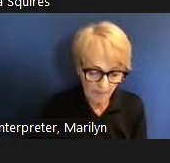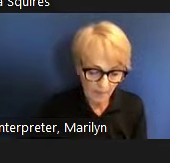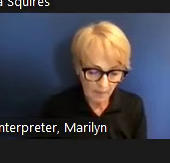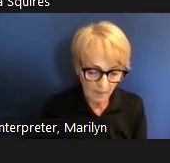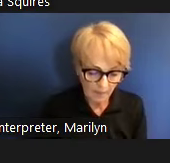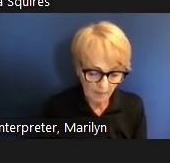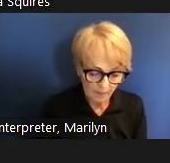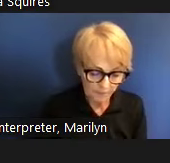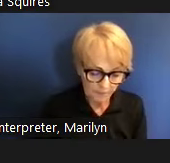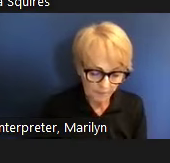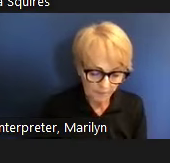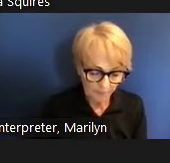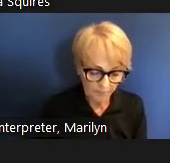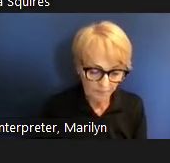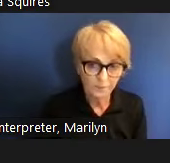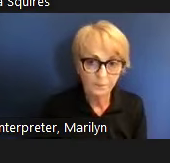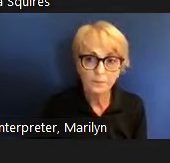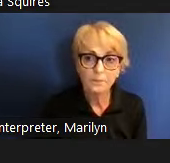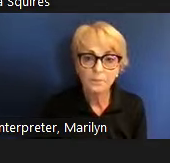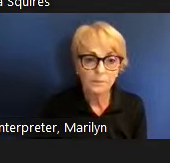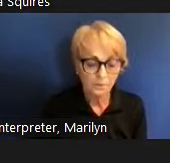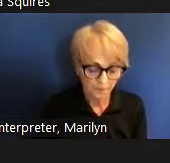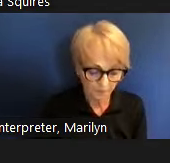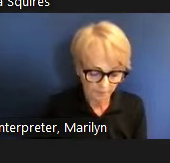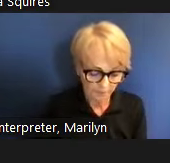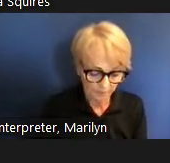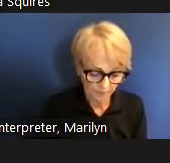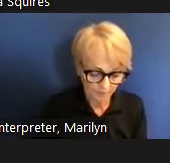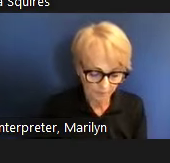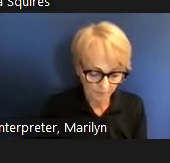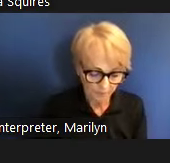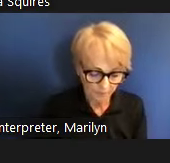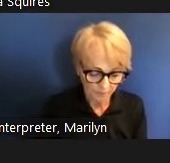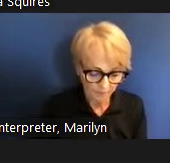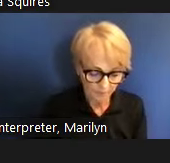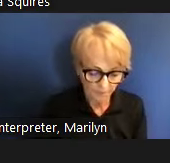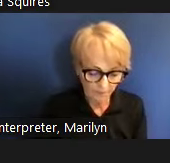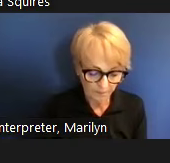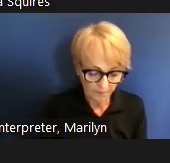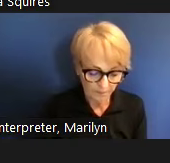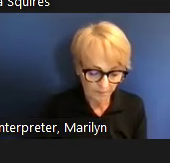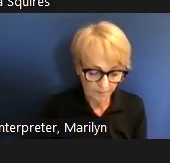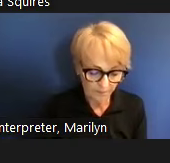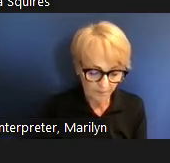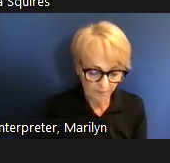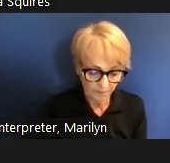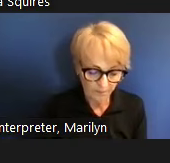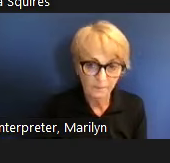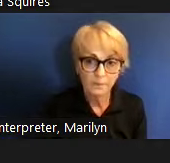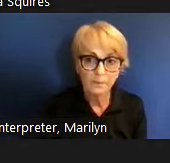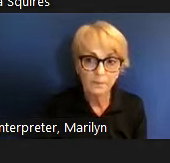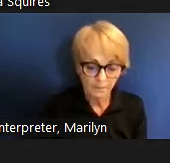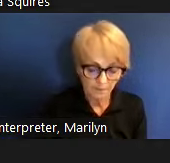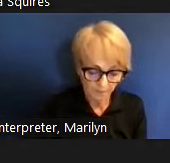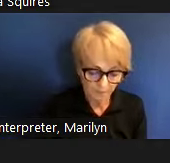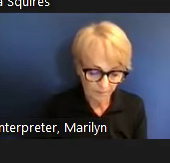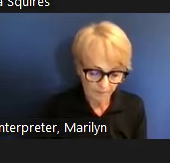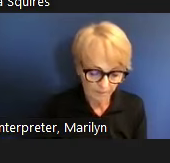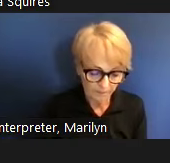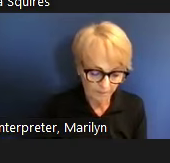receptor for the virus. So when you got infected, if it got into your bloodstream, it would affect these blood vessels and cause